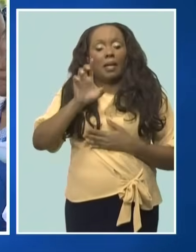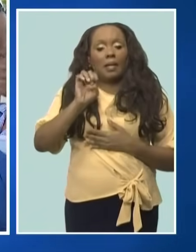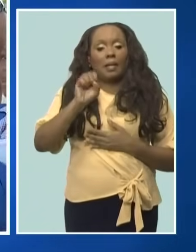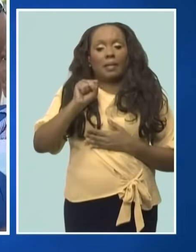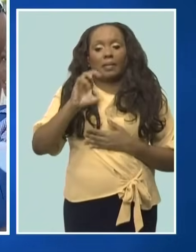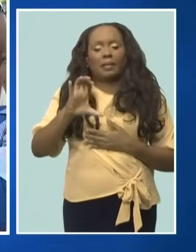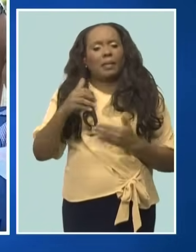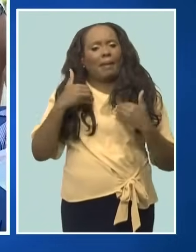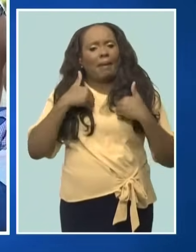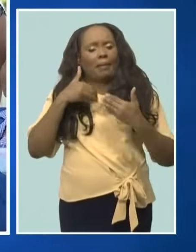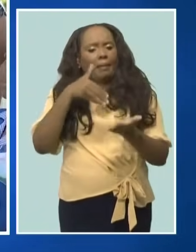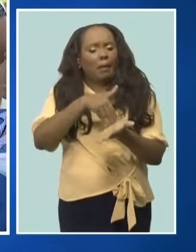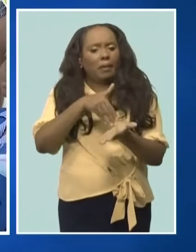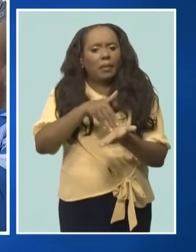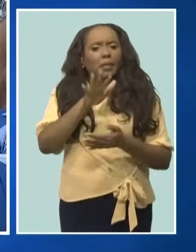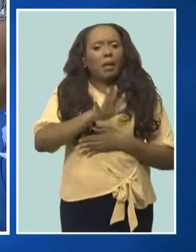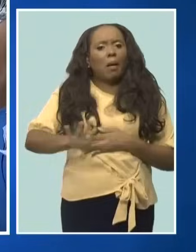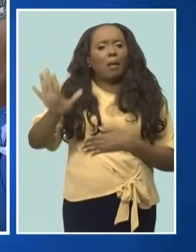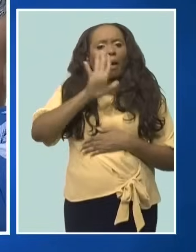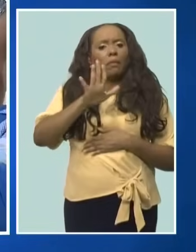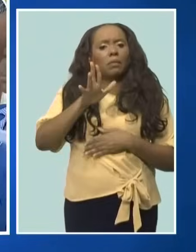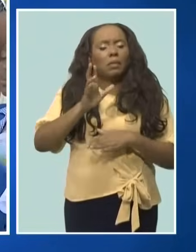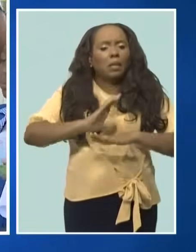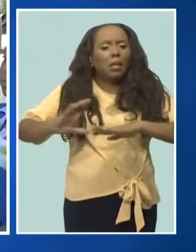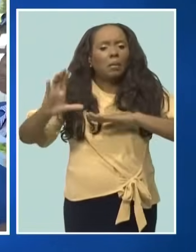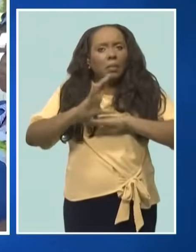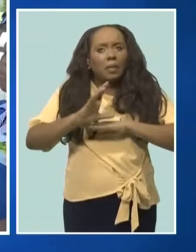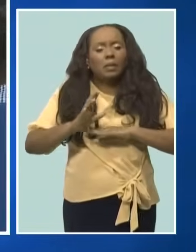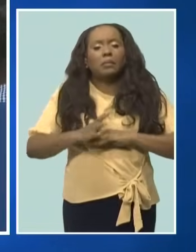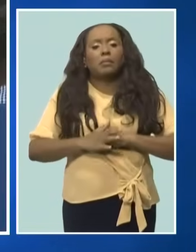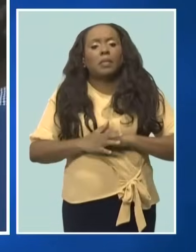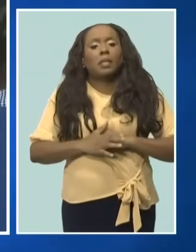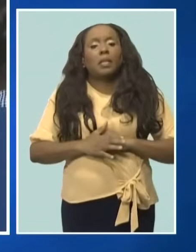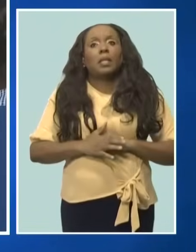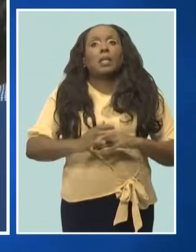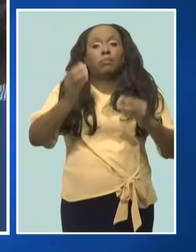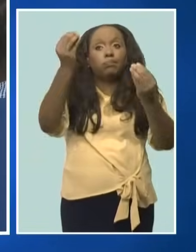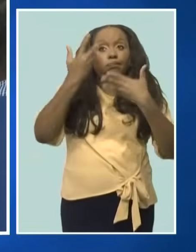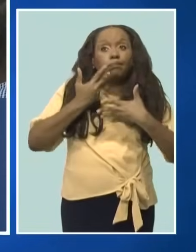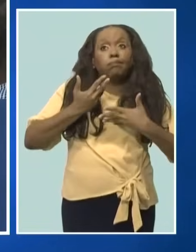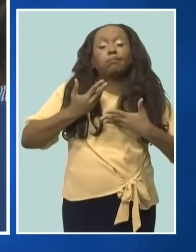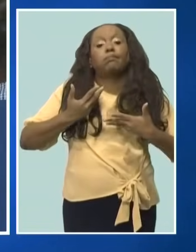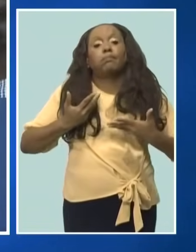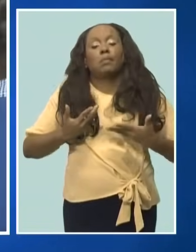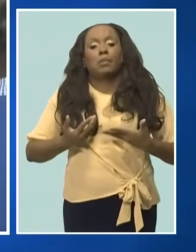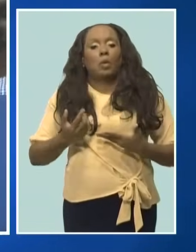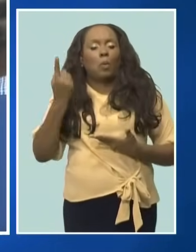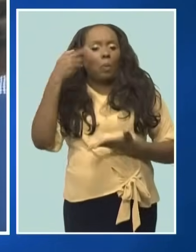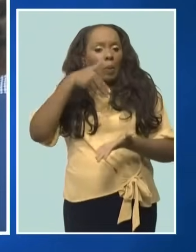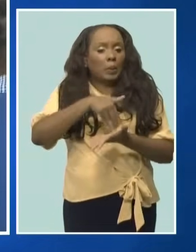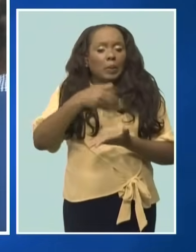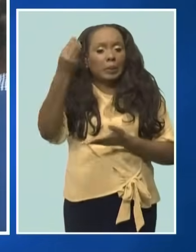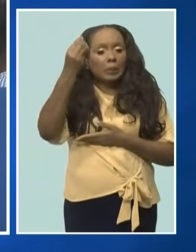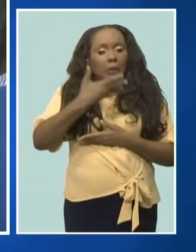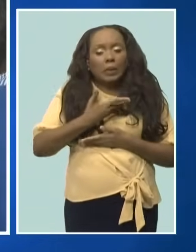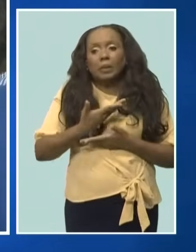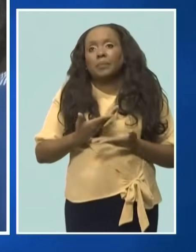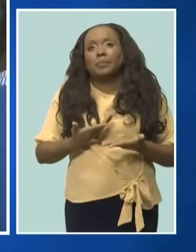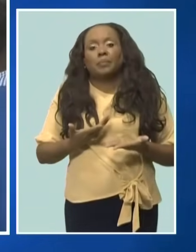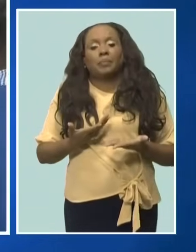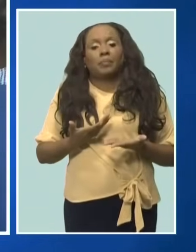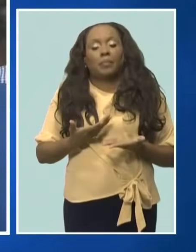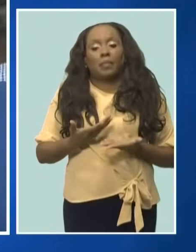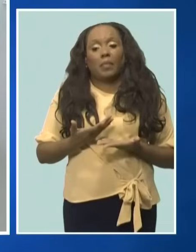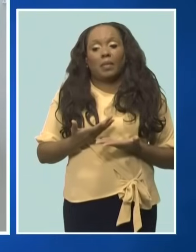from across the region, and some of that information came out there. With one of the doctors stated that in their